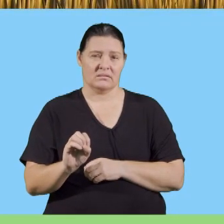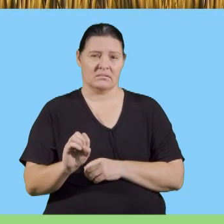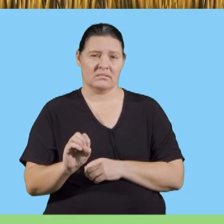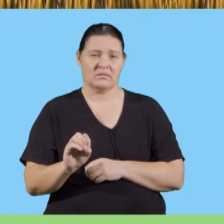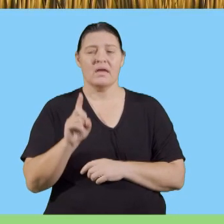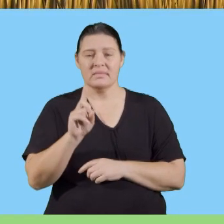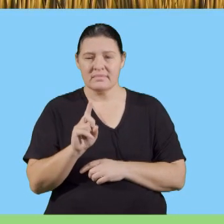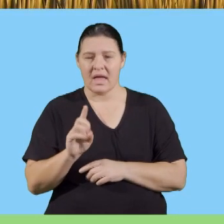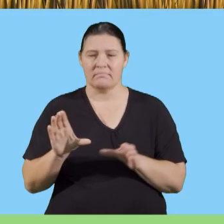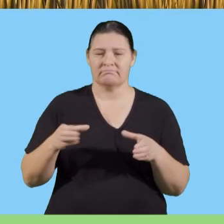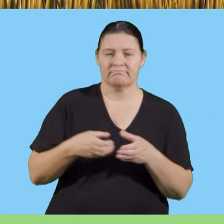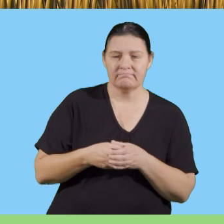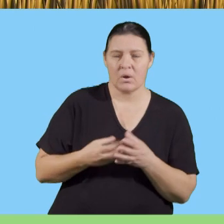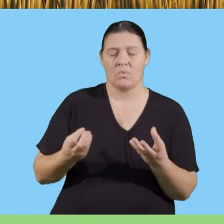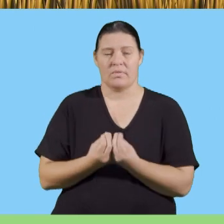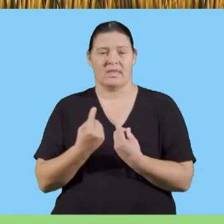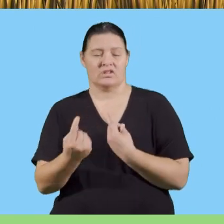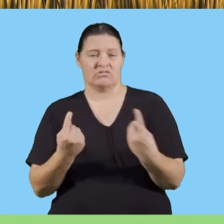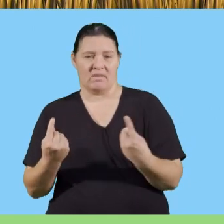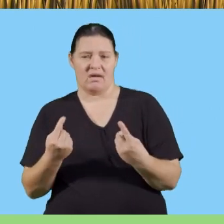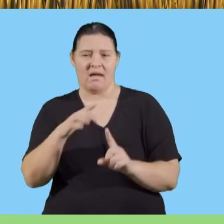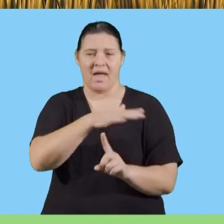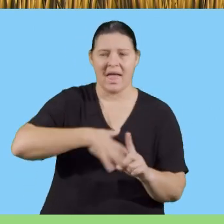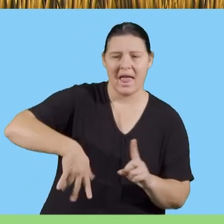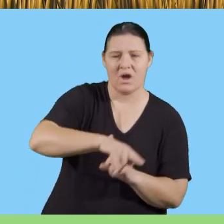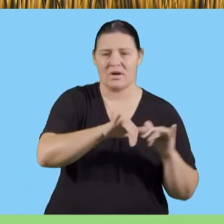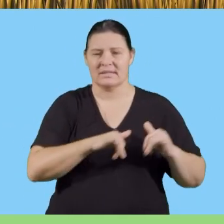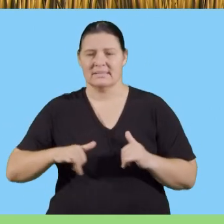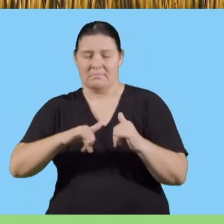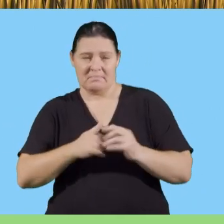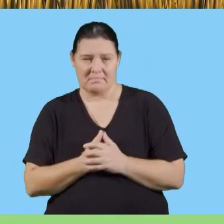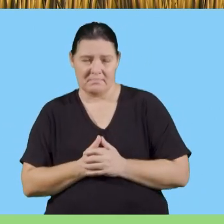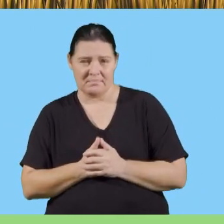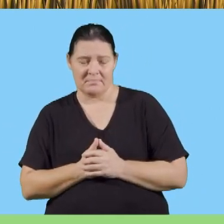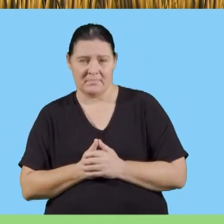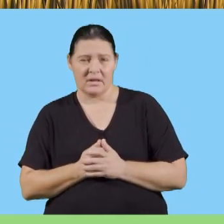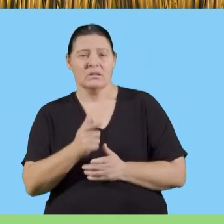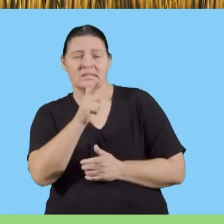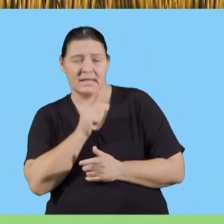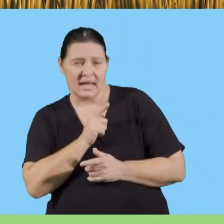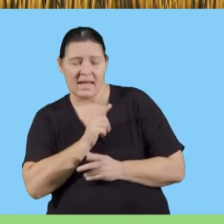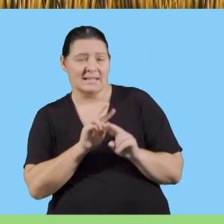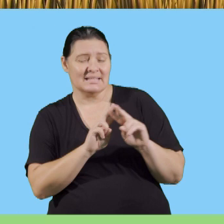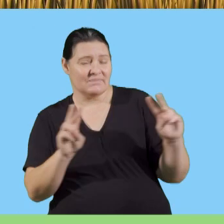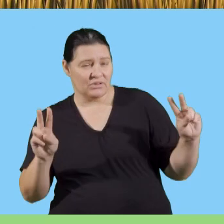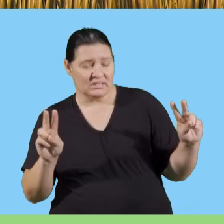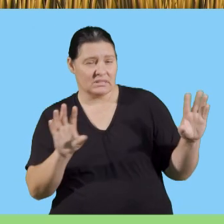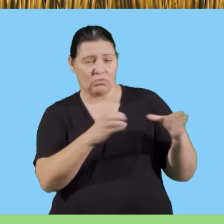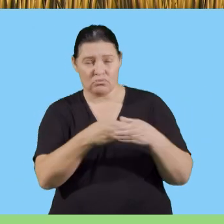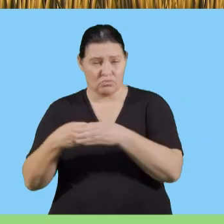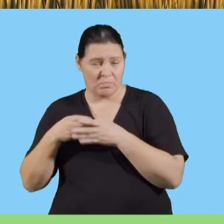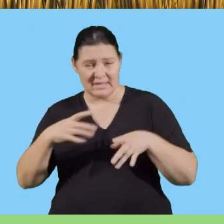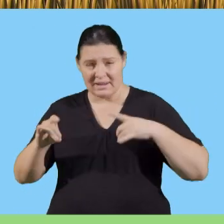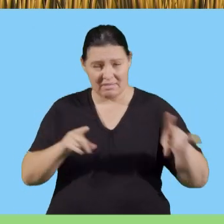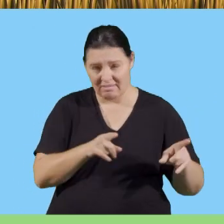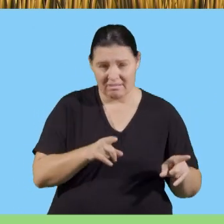us that we have different types of species. These different types of species are found in a common area, and on top of that, they